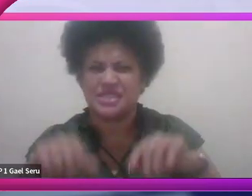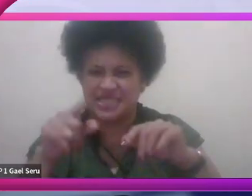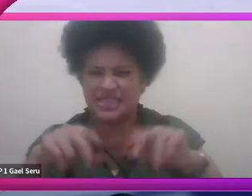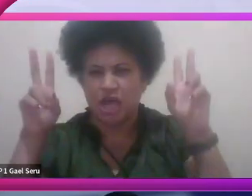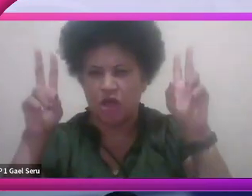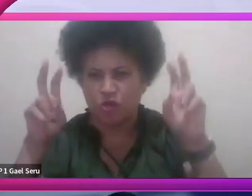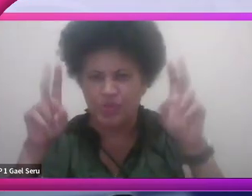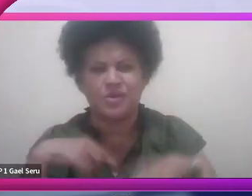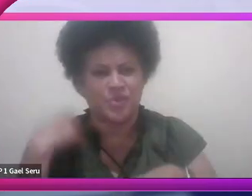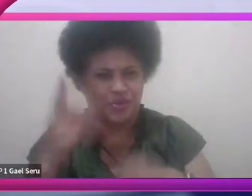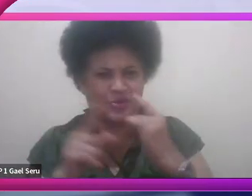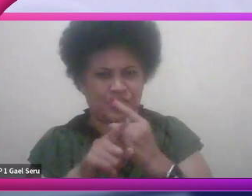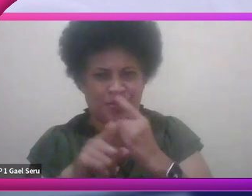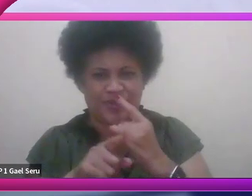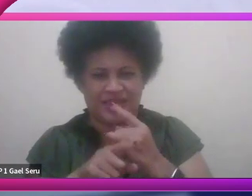in advance.